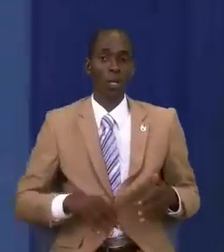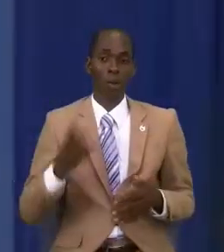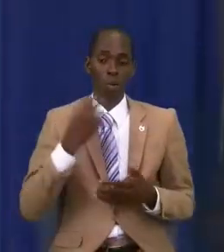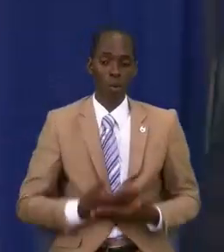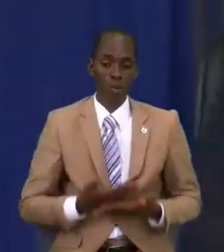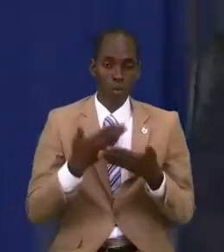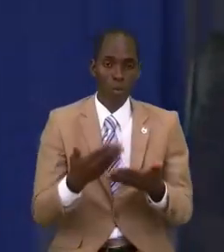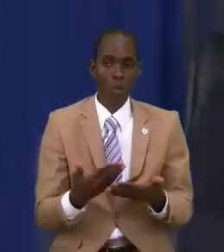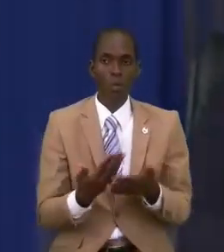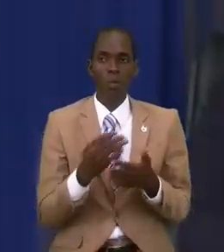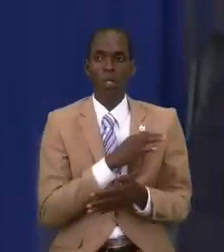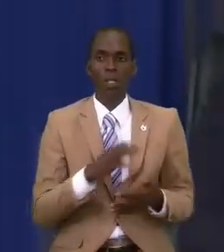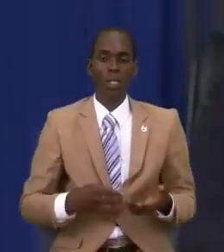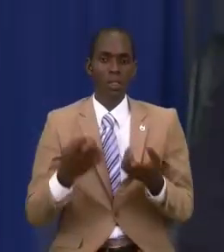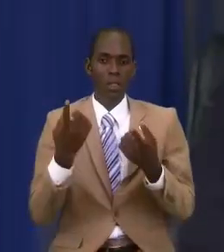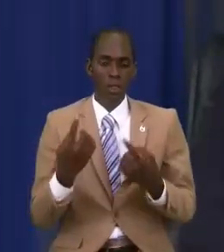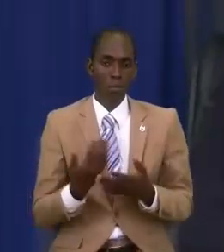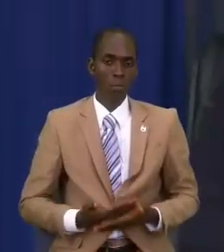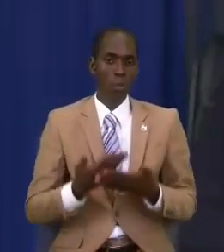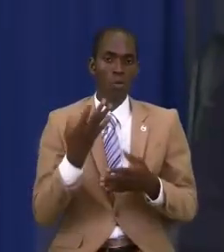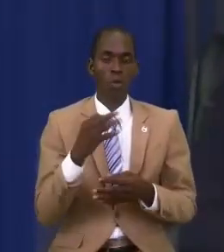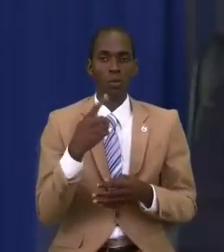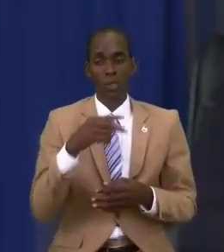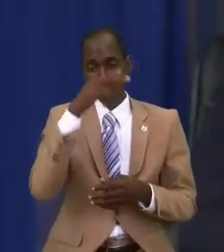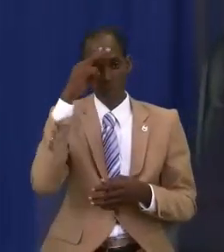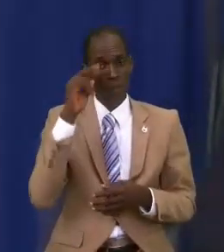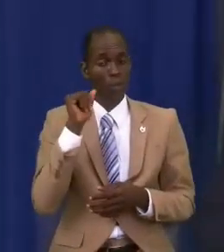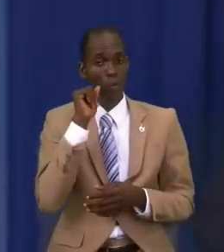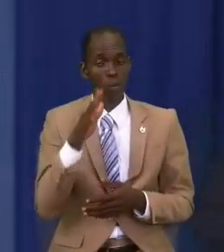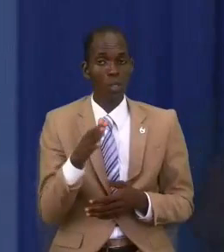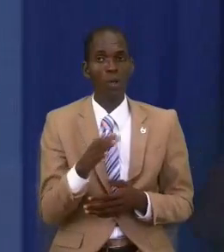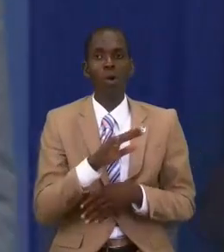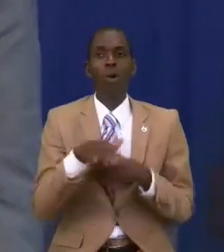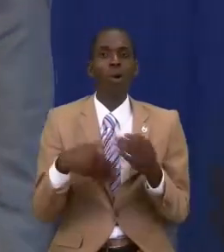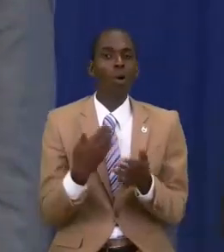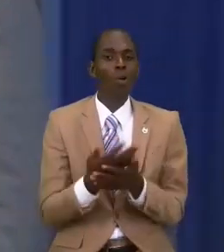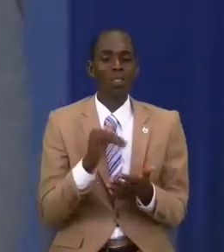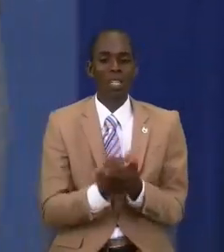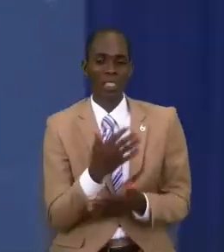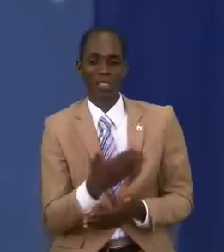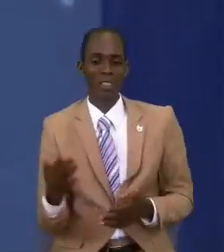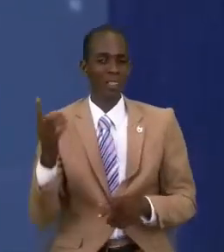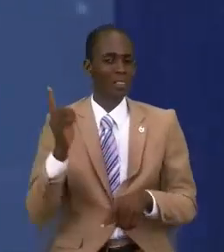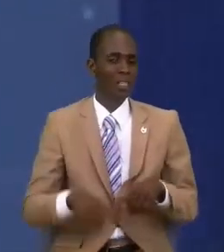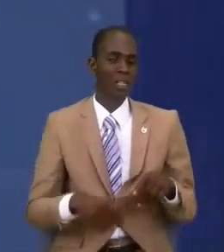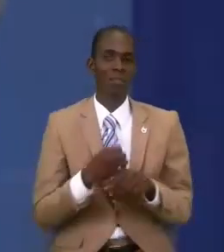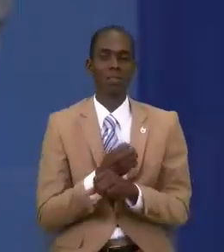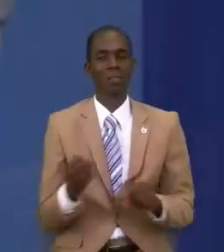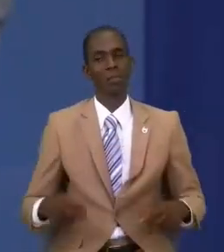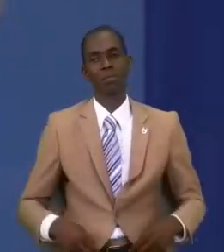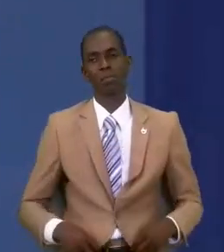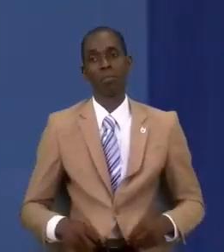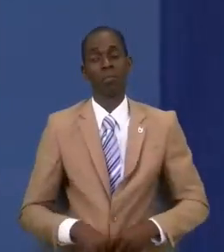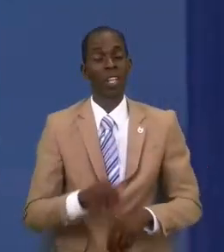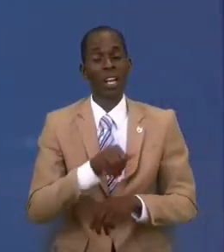those things cannot save any man, any woman, any natural